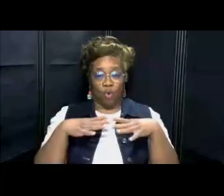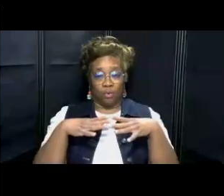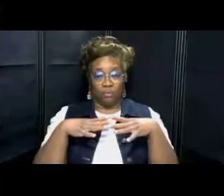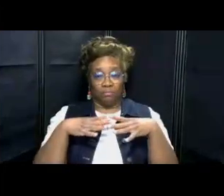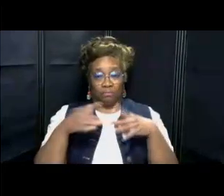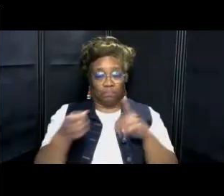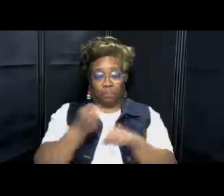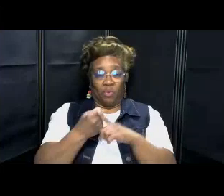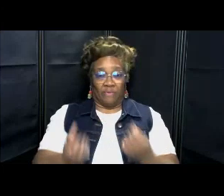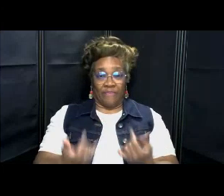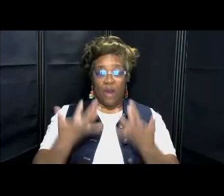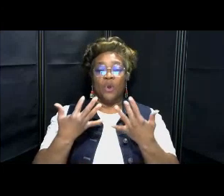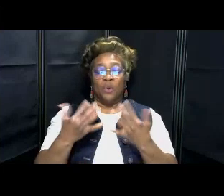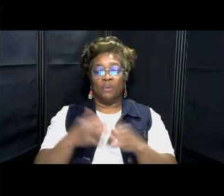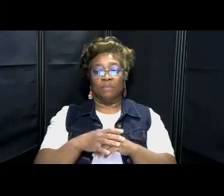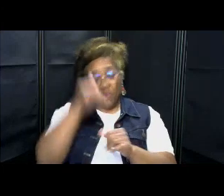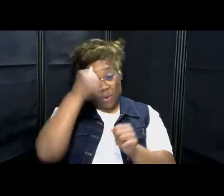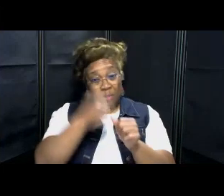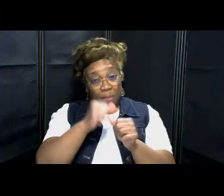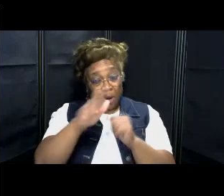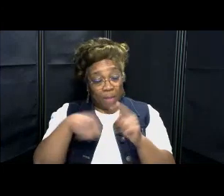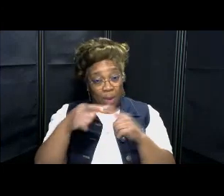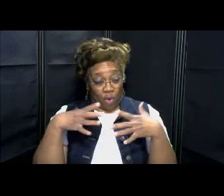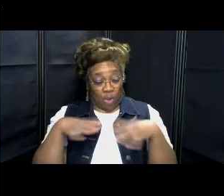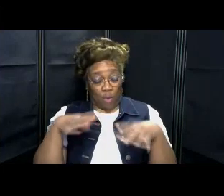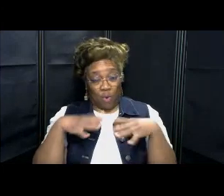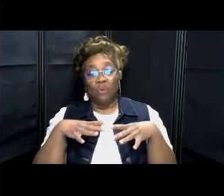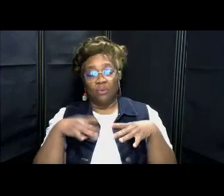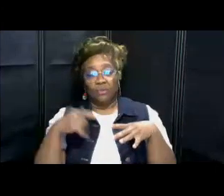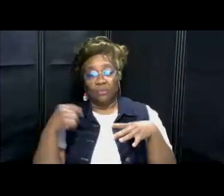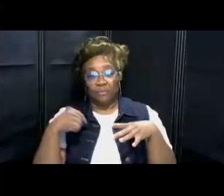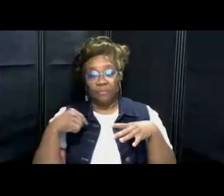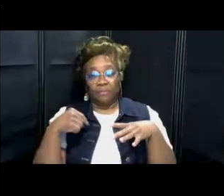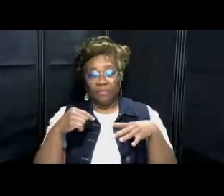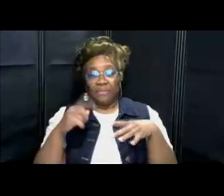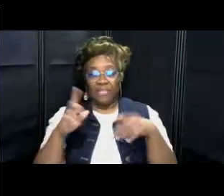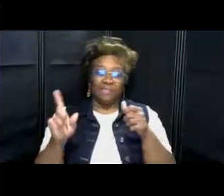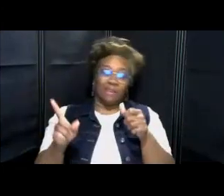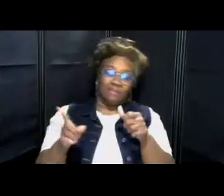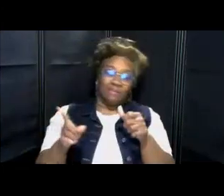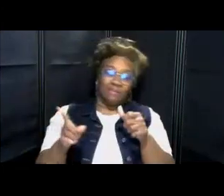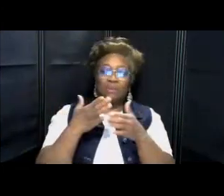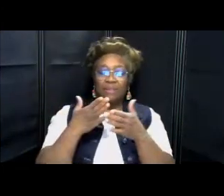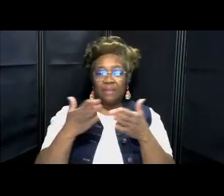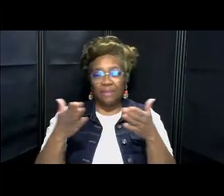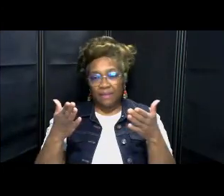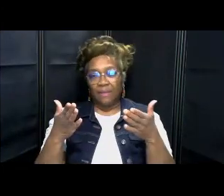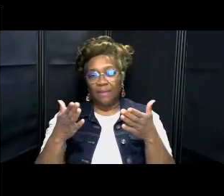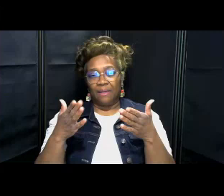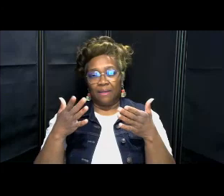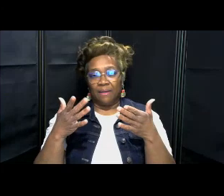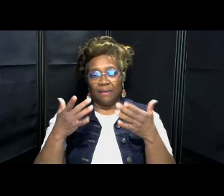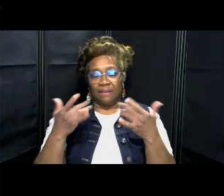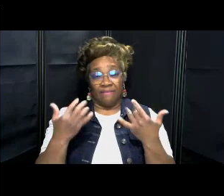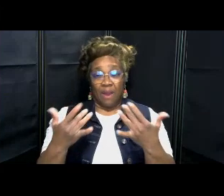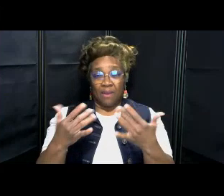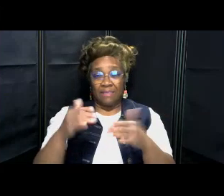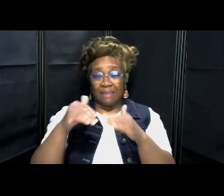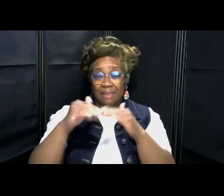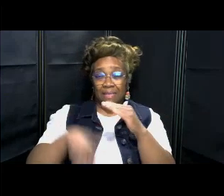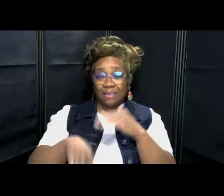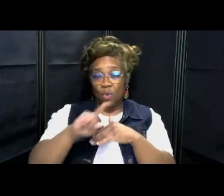to remember about clothes, clothes catching on fire being the first thing that catches fire is less than 1%, but there's 7%